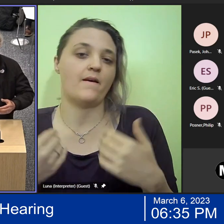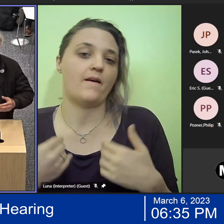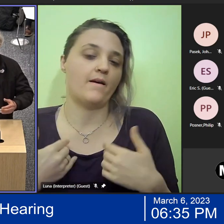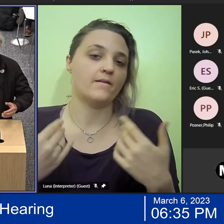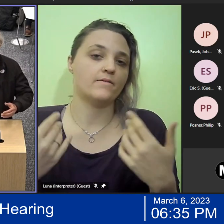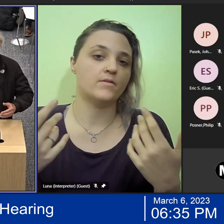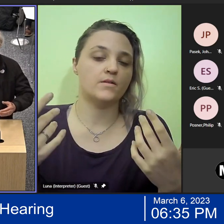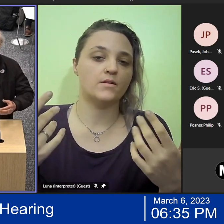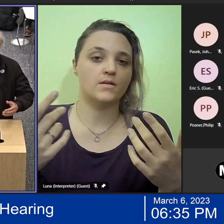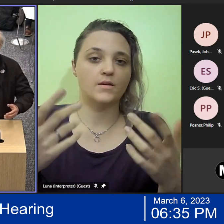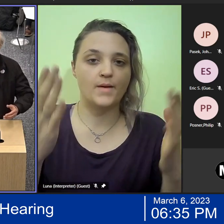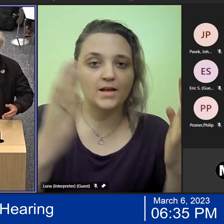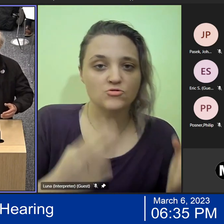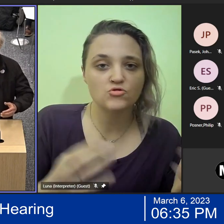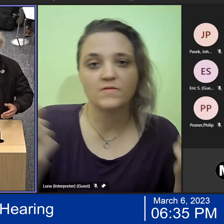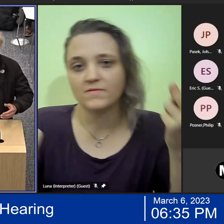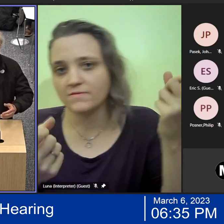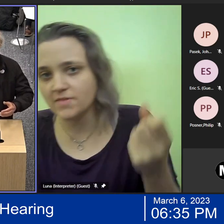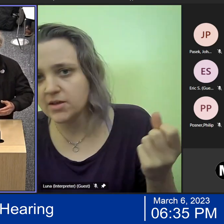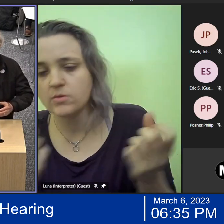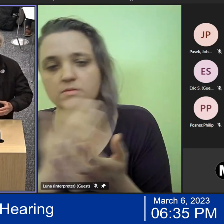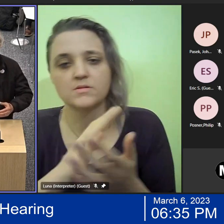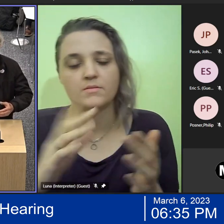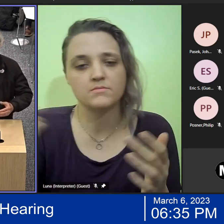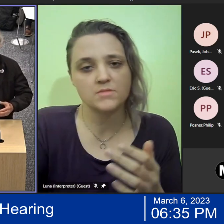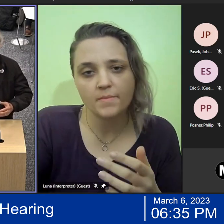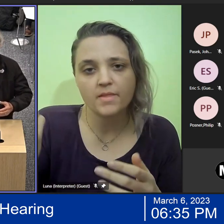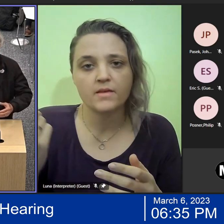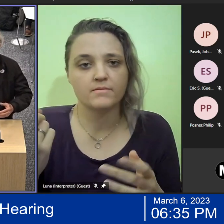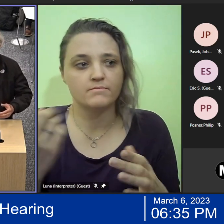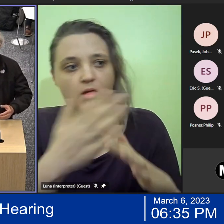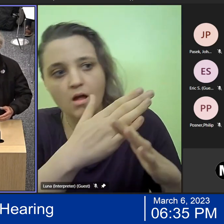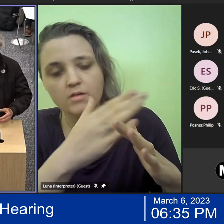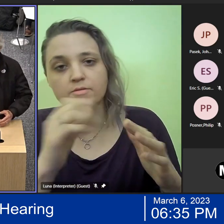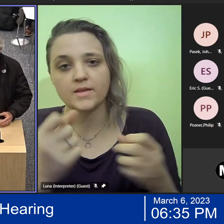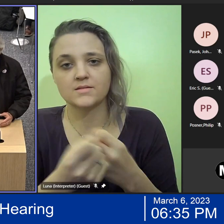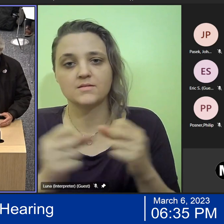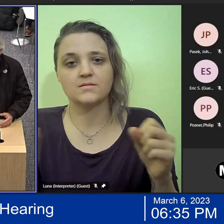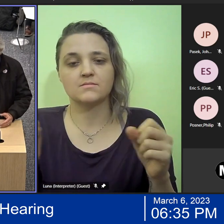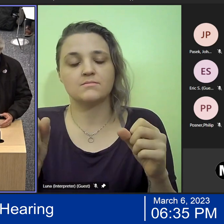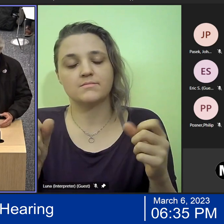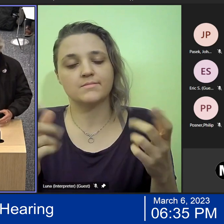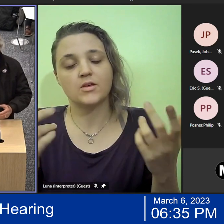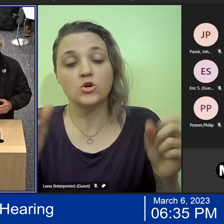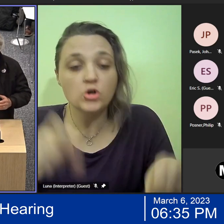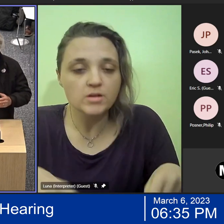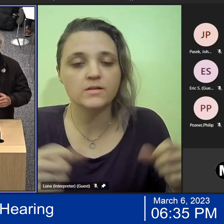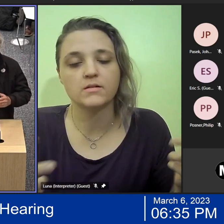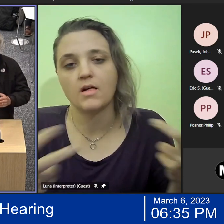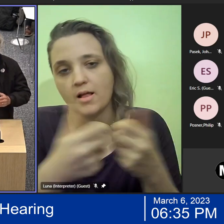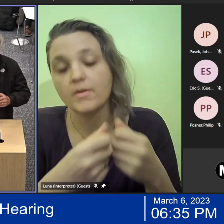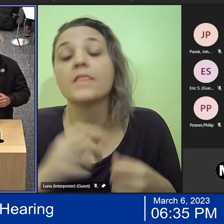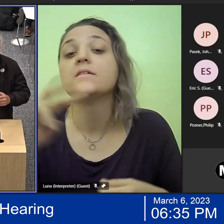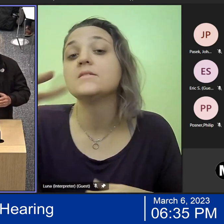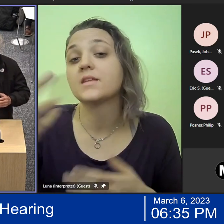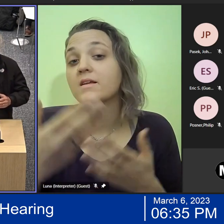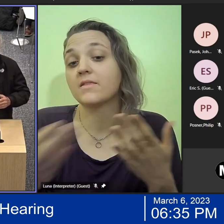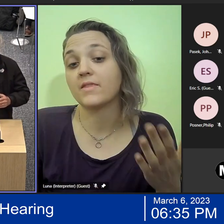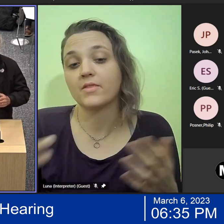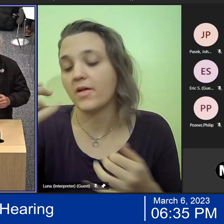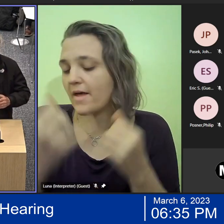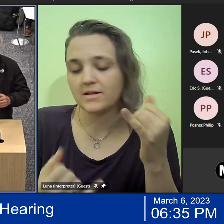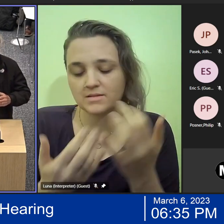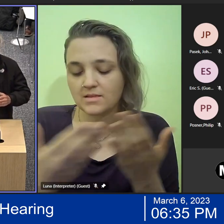So he can notice whether or not there's a passenger, a vehicle, some sort of obstruction, which he conceivably collide with.